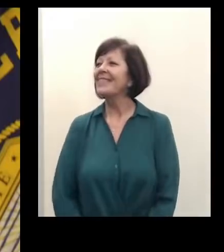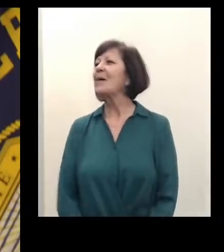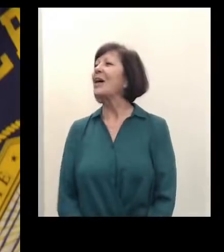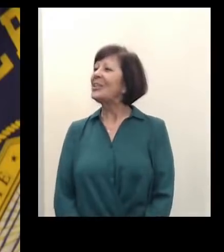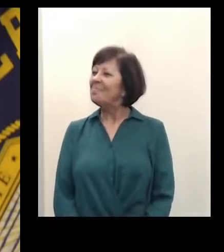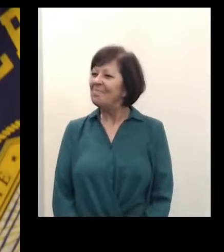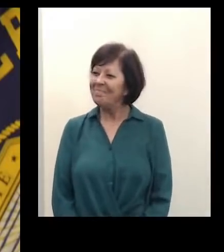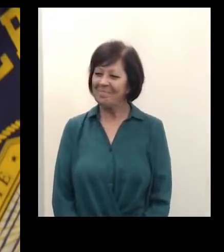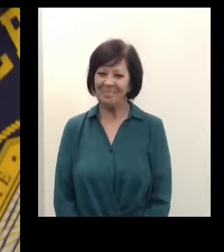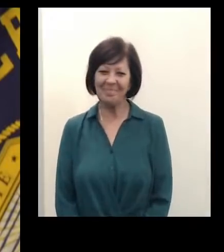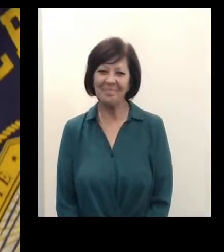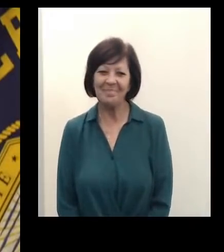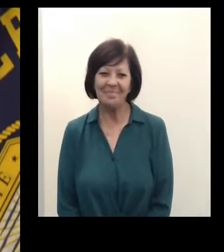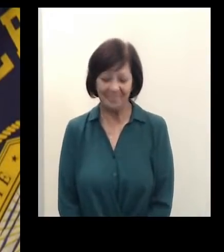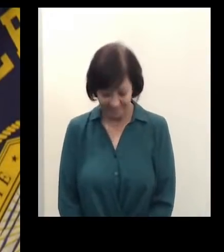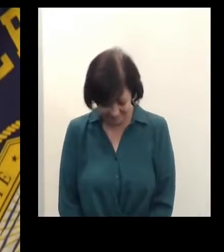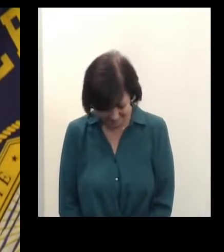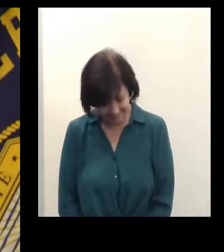Karen.